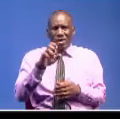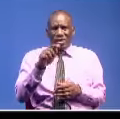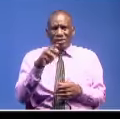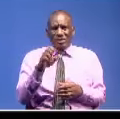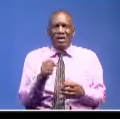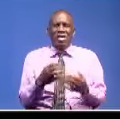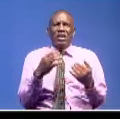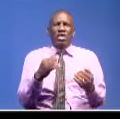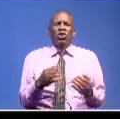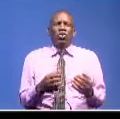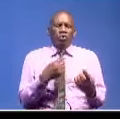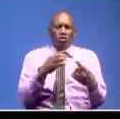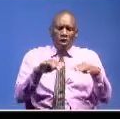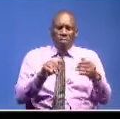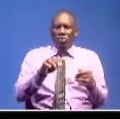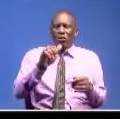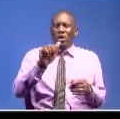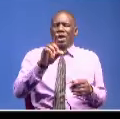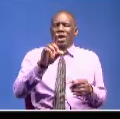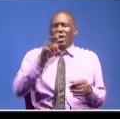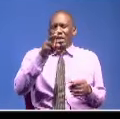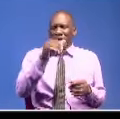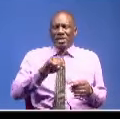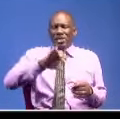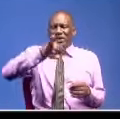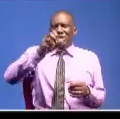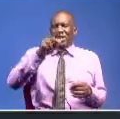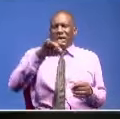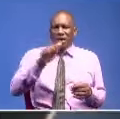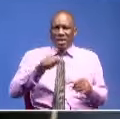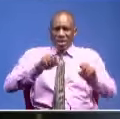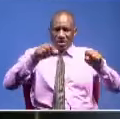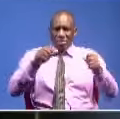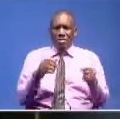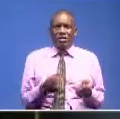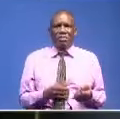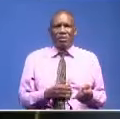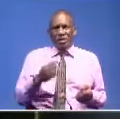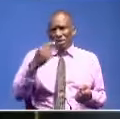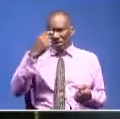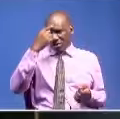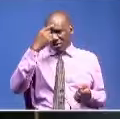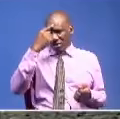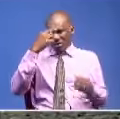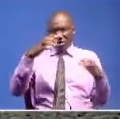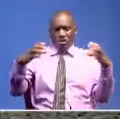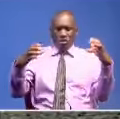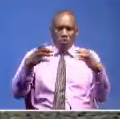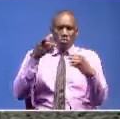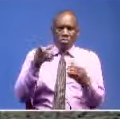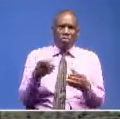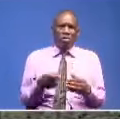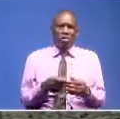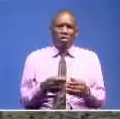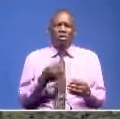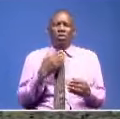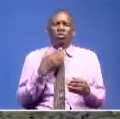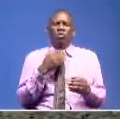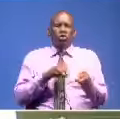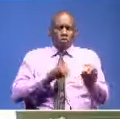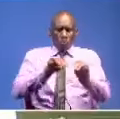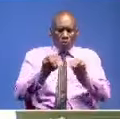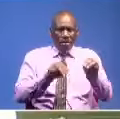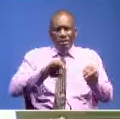stir the pot with the Adani JKIA deal. And here's the scoop. The Indian conglomerate Adani Group wants to